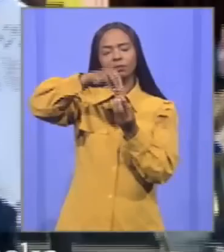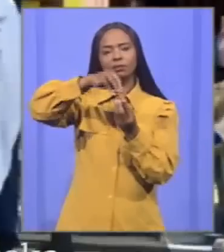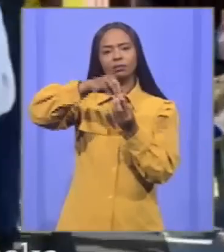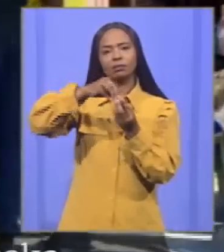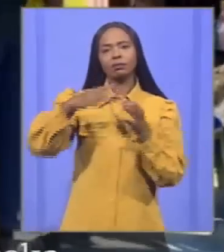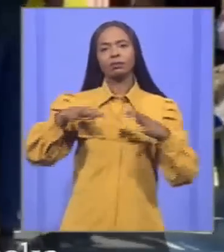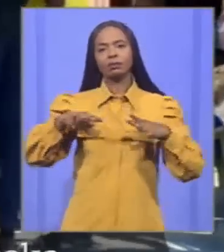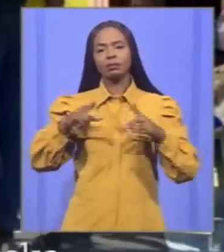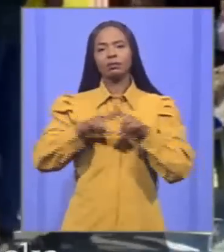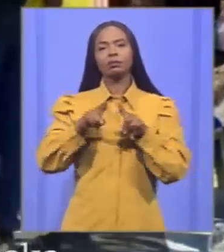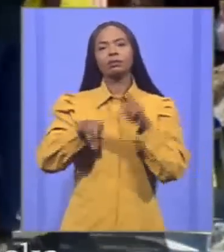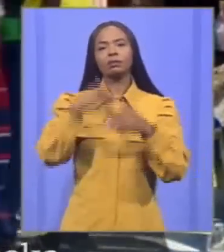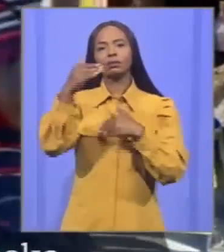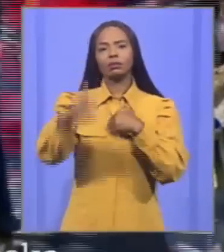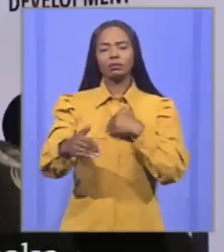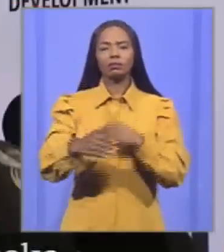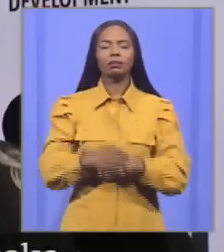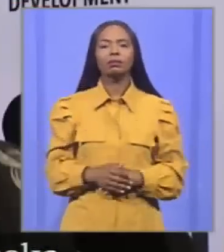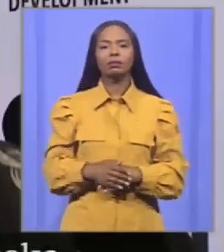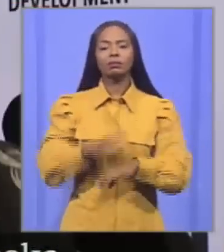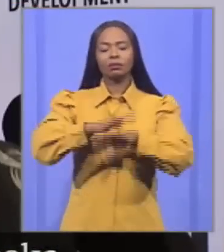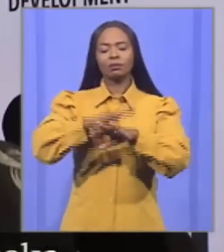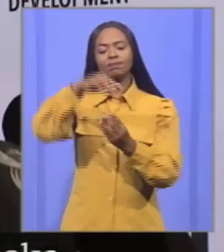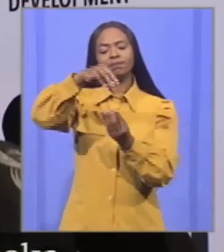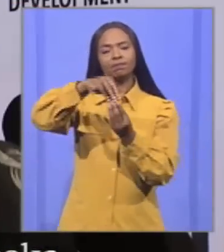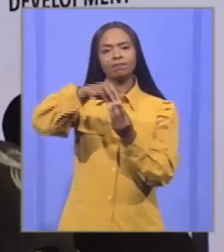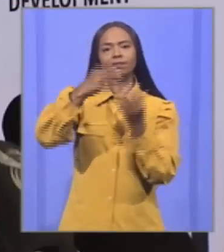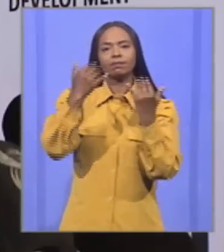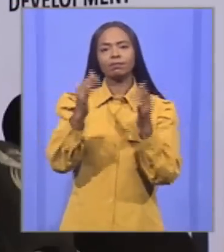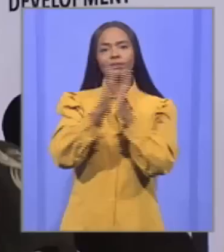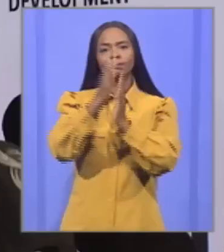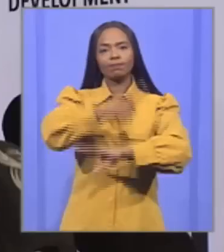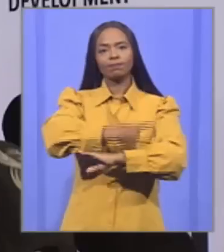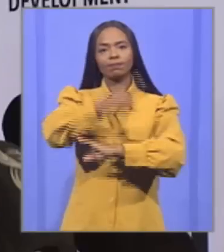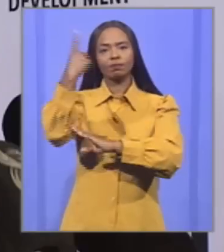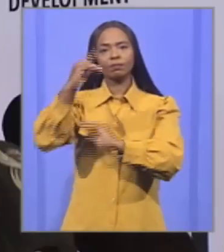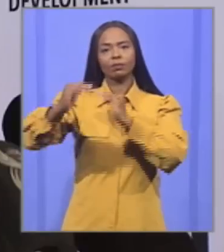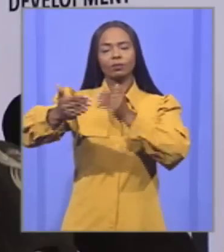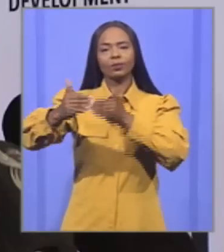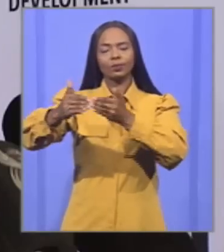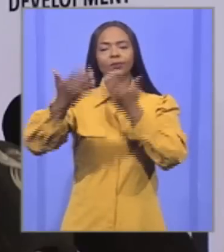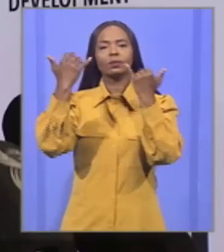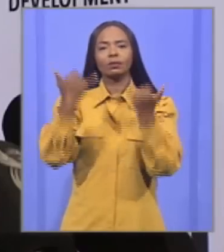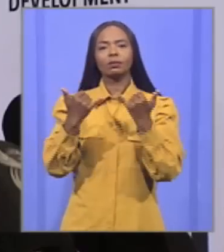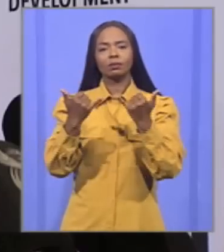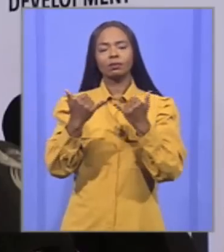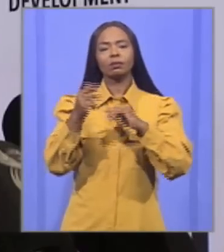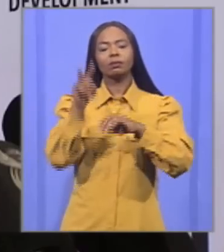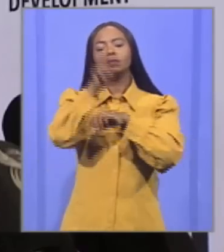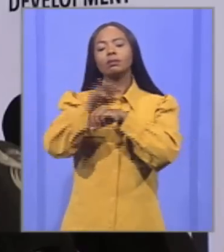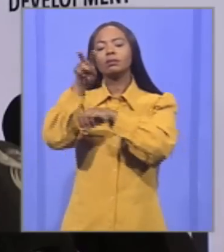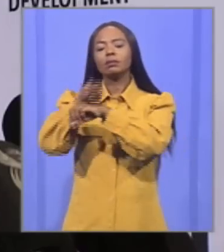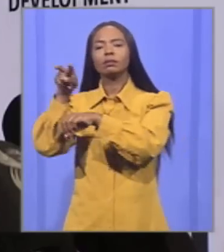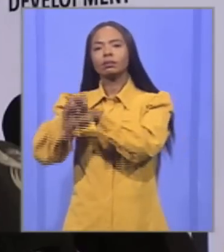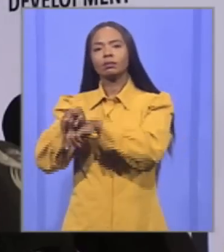yona. In this Easter period, which is to run for 10 days, we anticipate a further recovery to